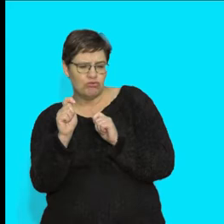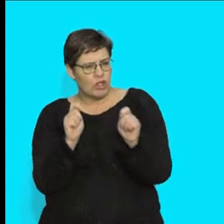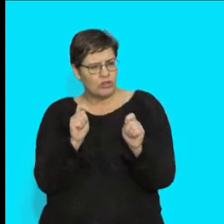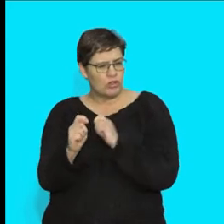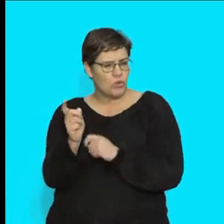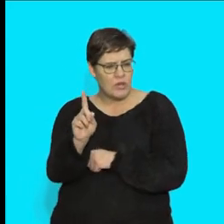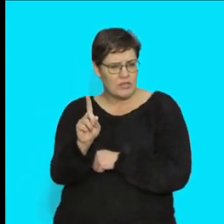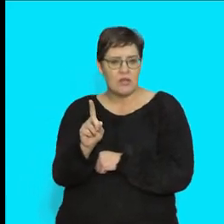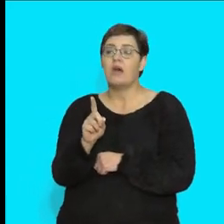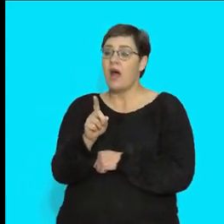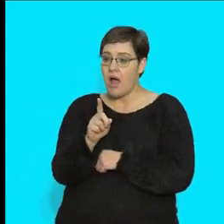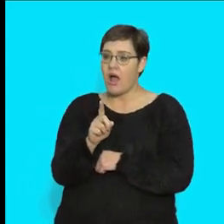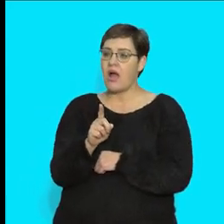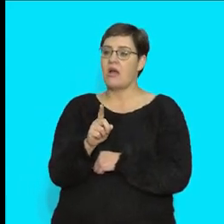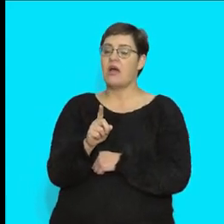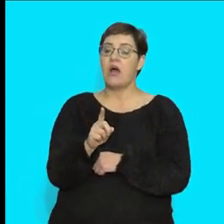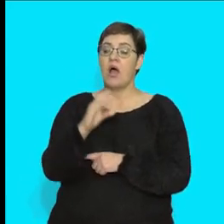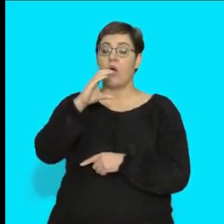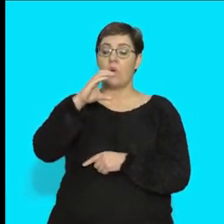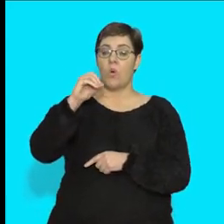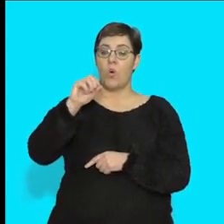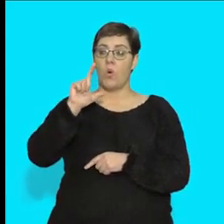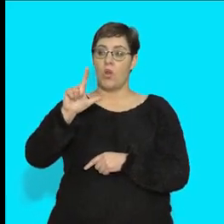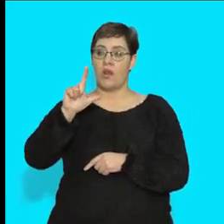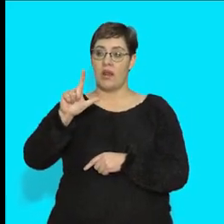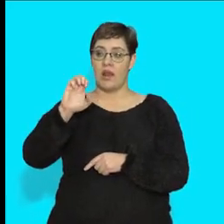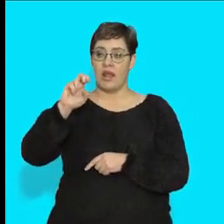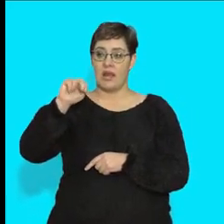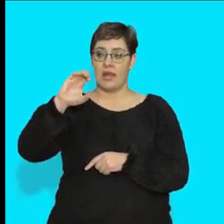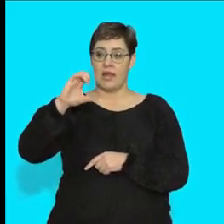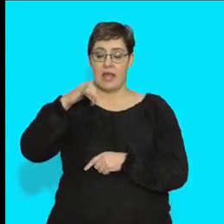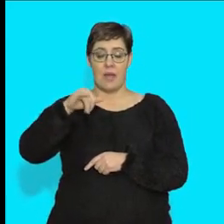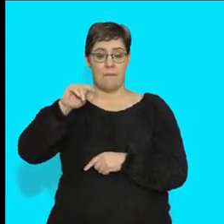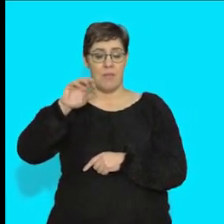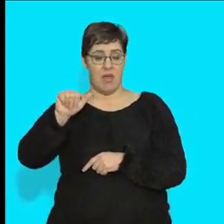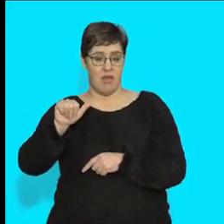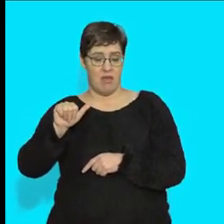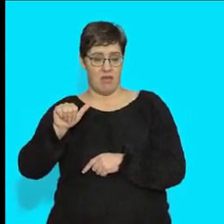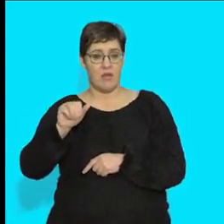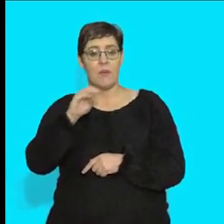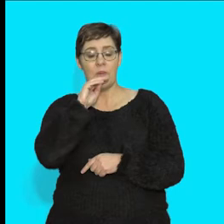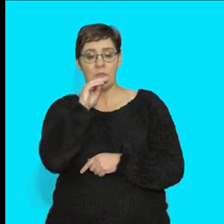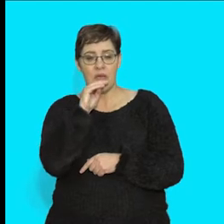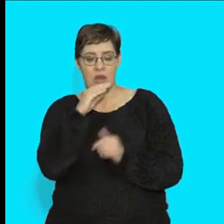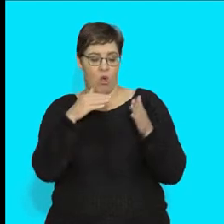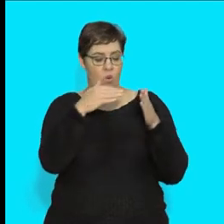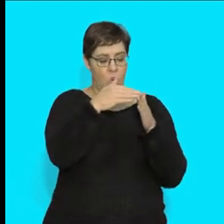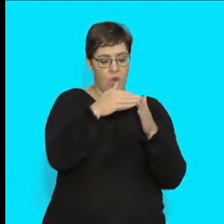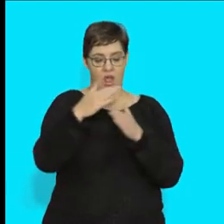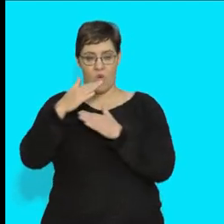tweak? What I do when it comes to collenchyma, collenchyma stands for C,